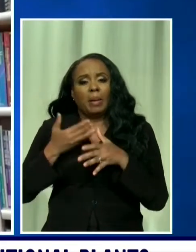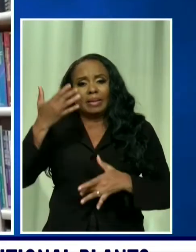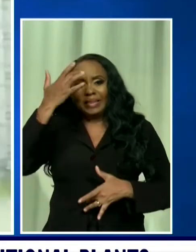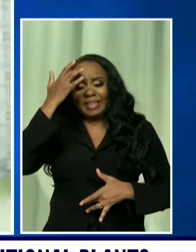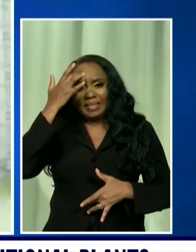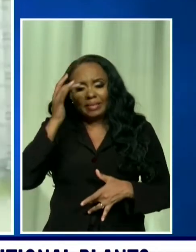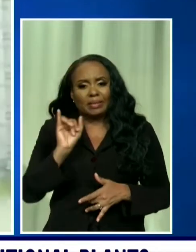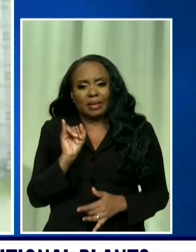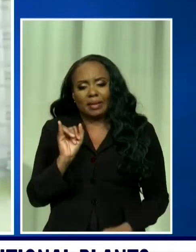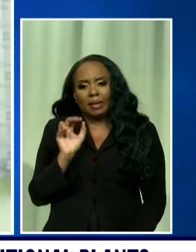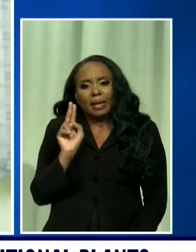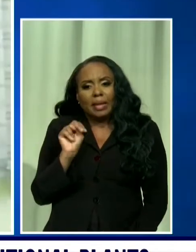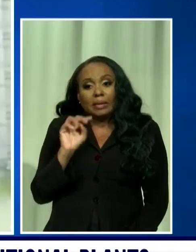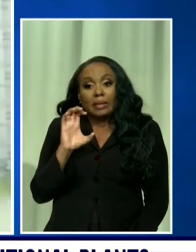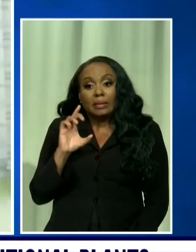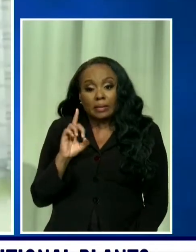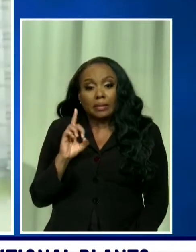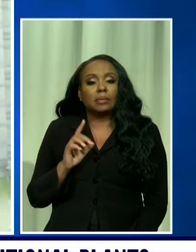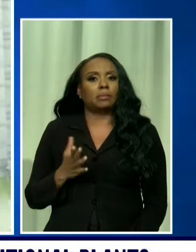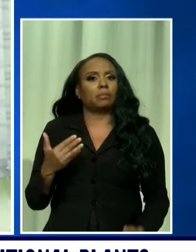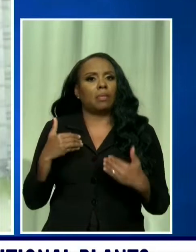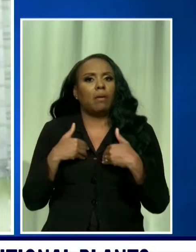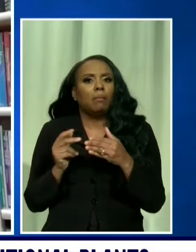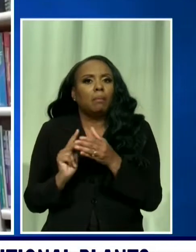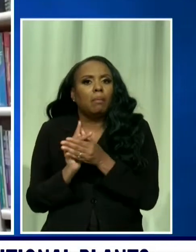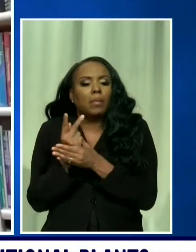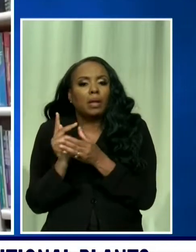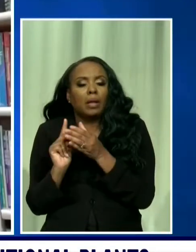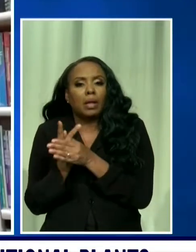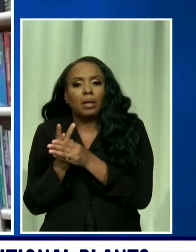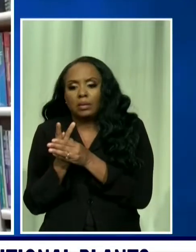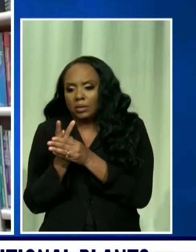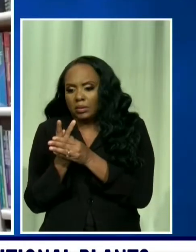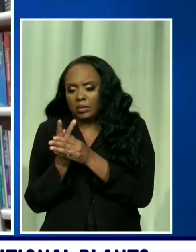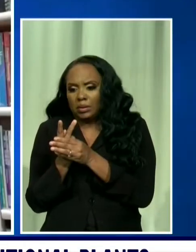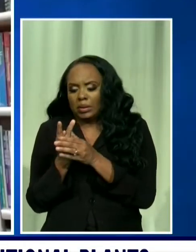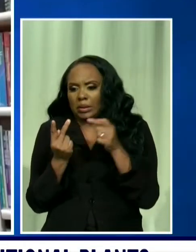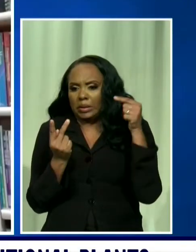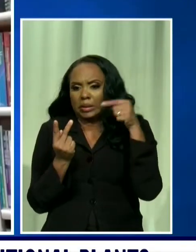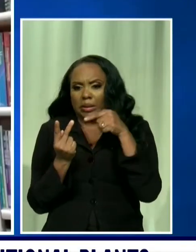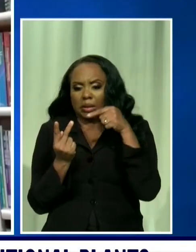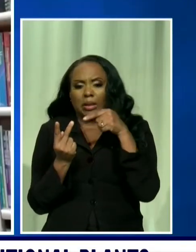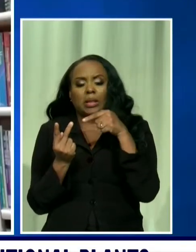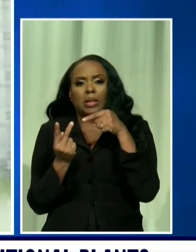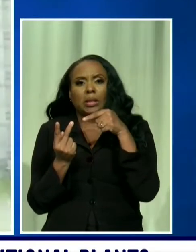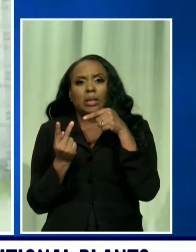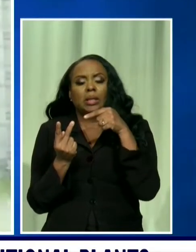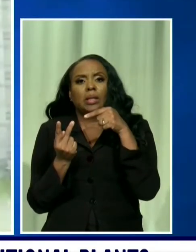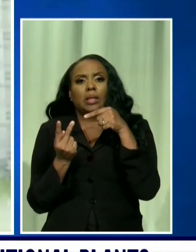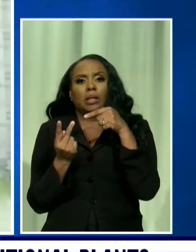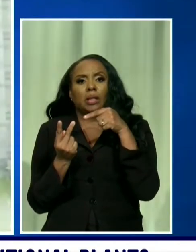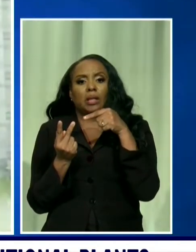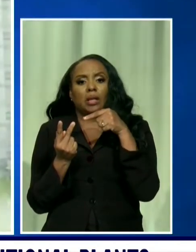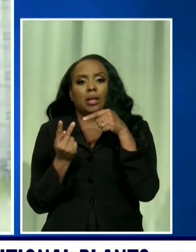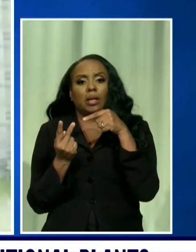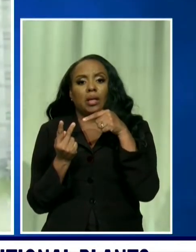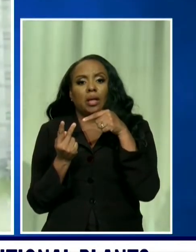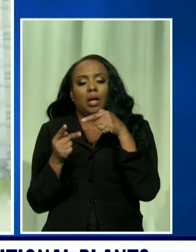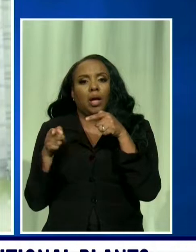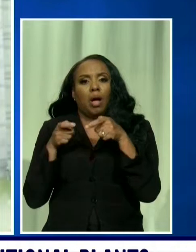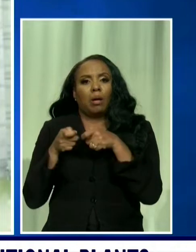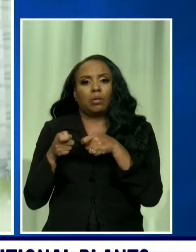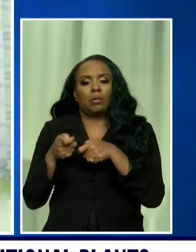non-communicable diseases. There are plants that have been known to be able to control elevated blood